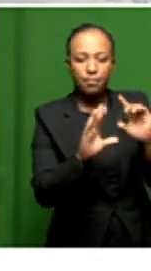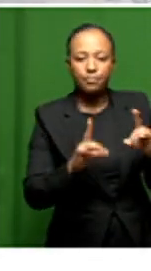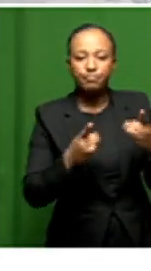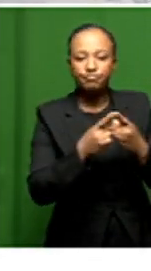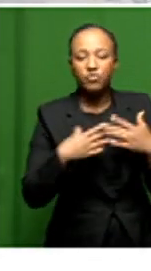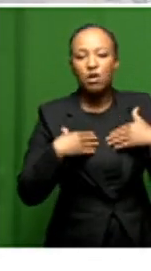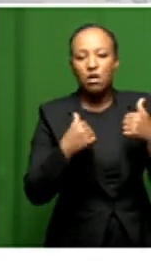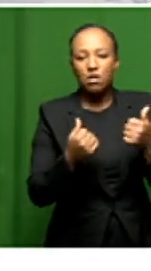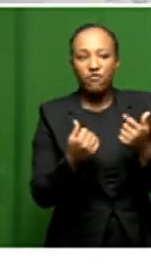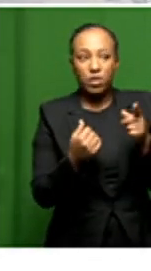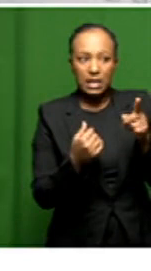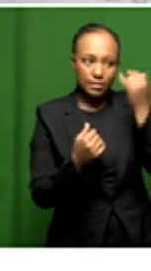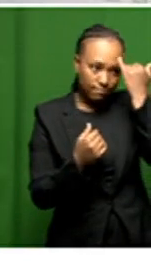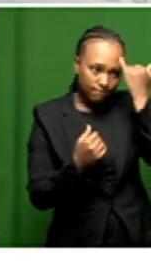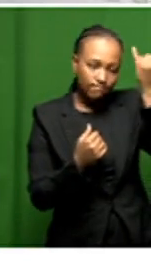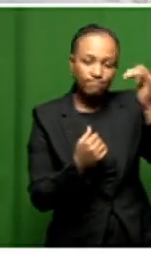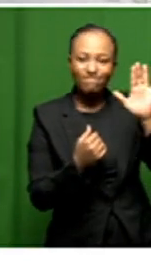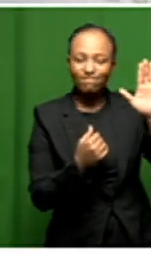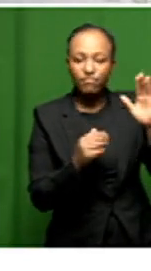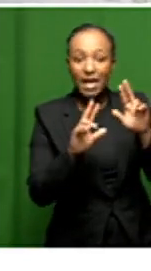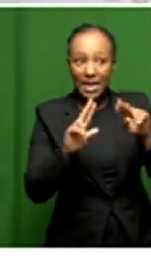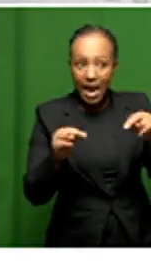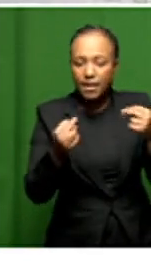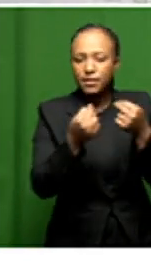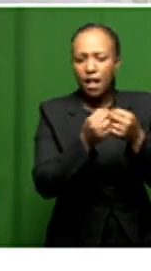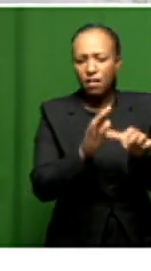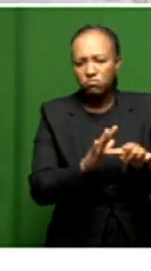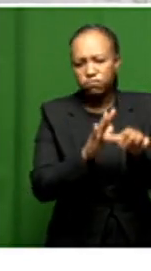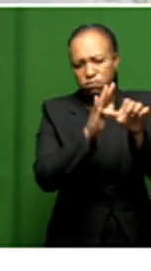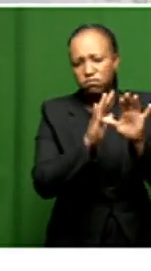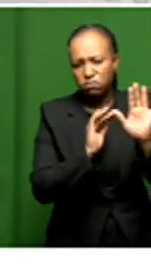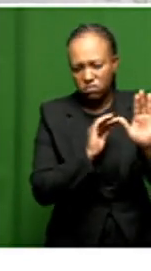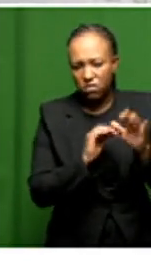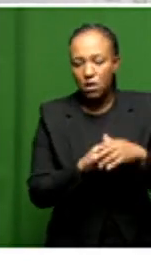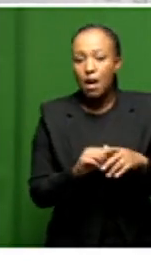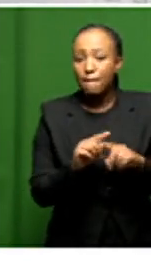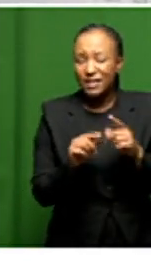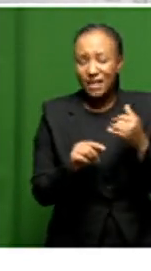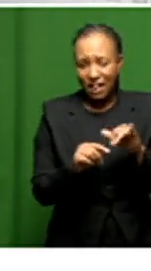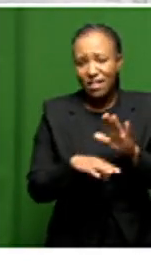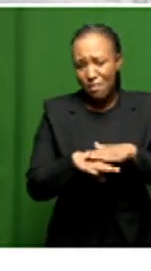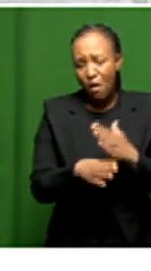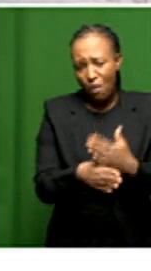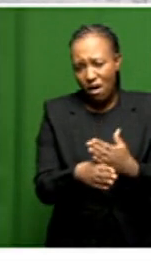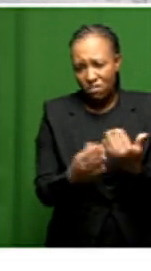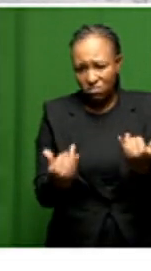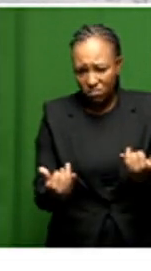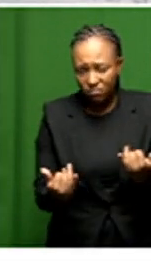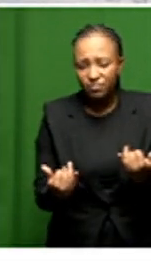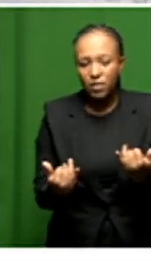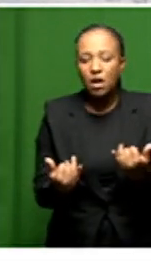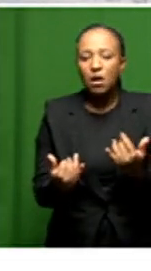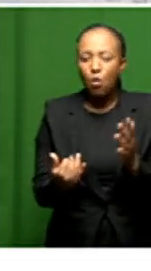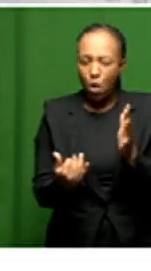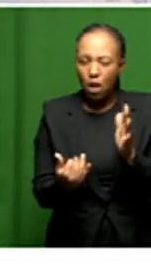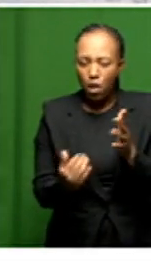this monumental national imperative. And yeah, we've got a long way to go, but we're getting